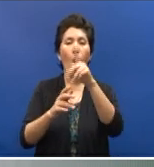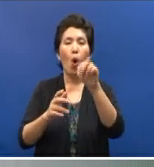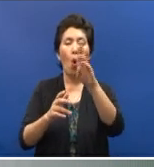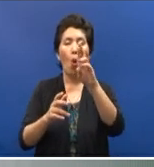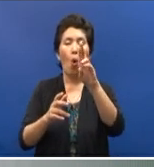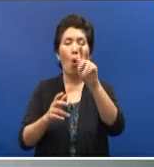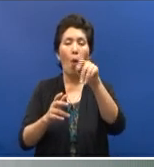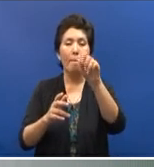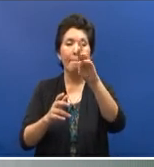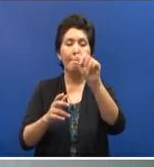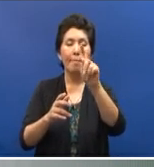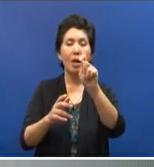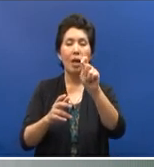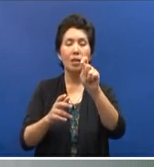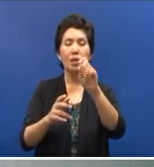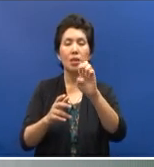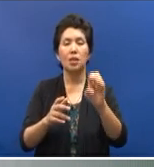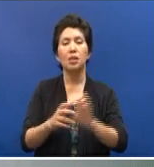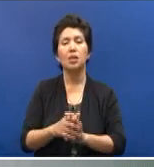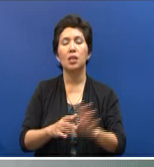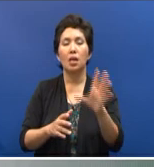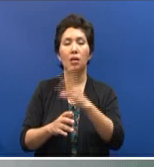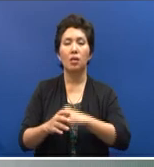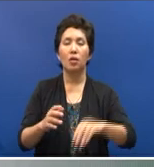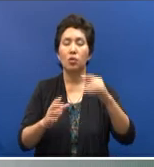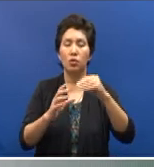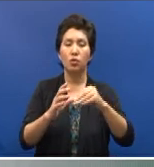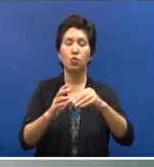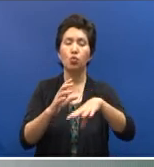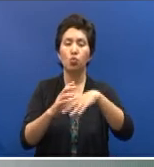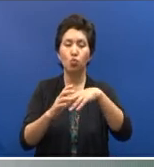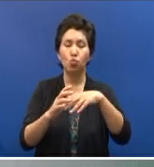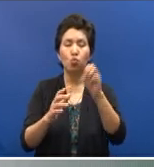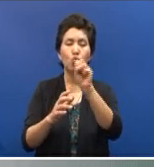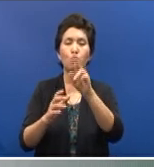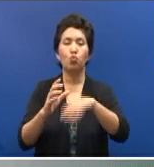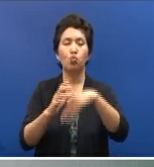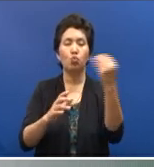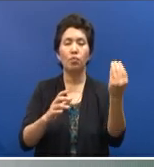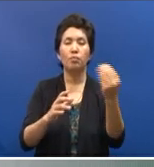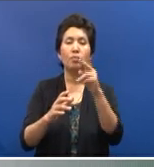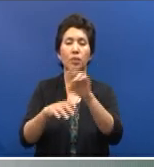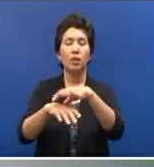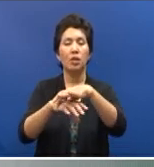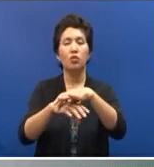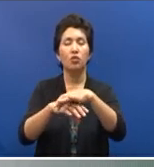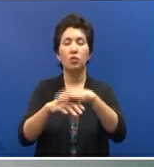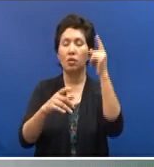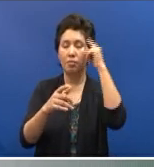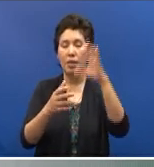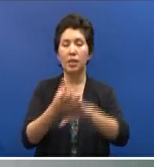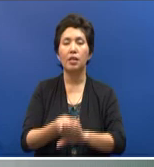lineage. And then based on supernatural belief systems, and also which is based on age